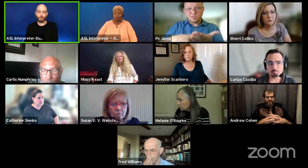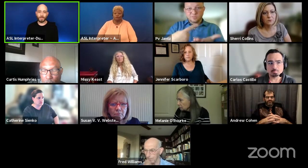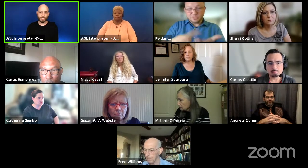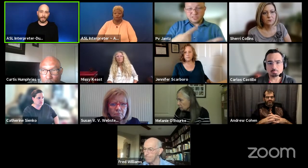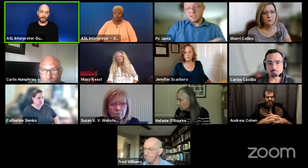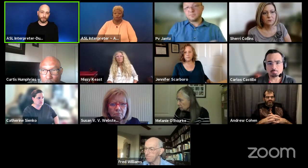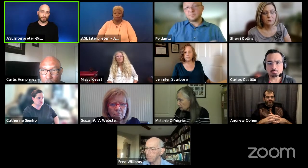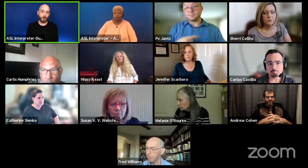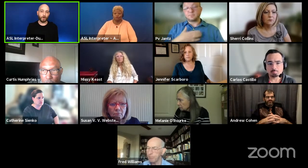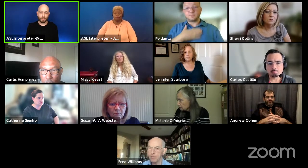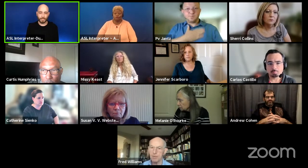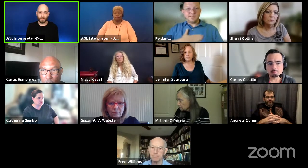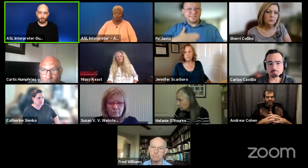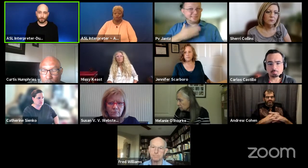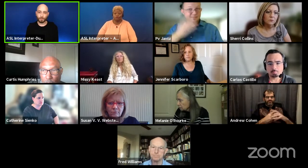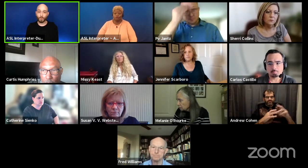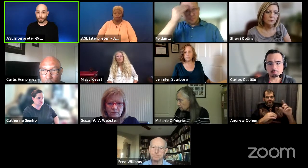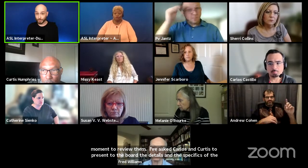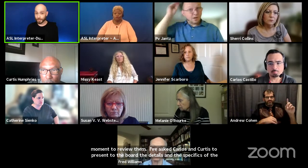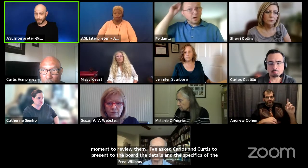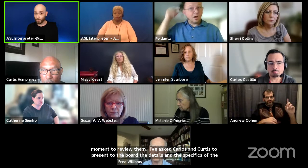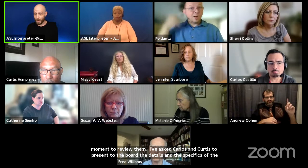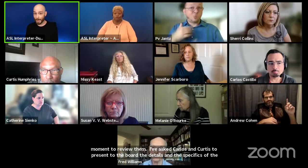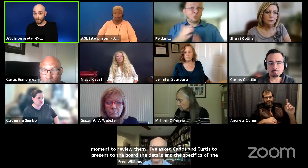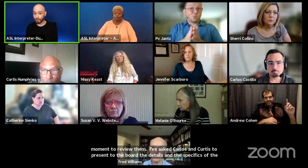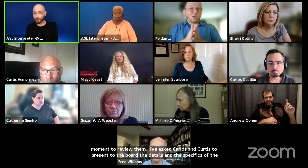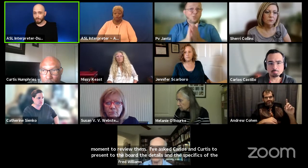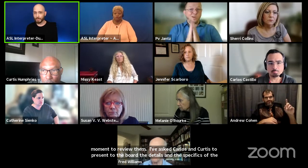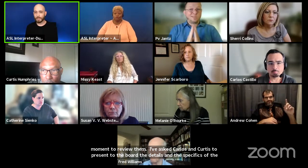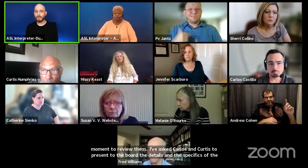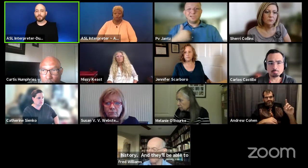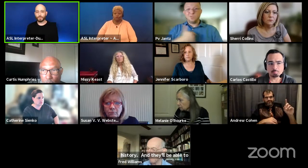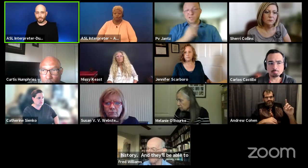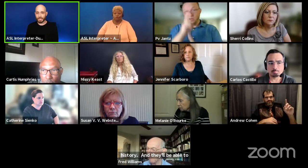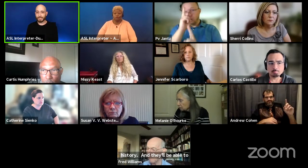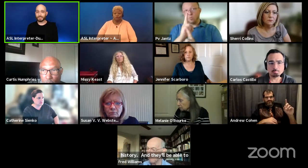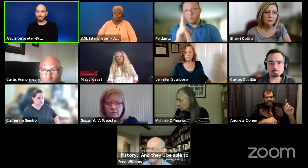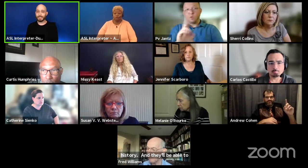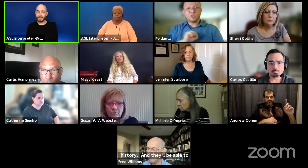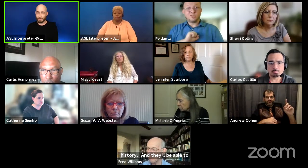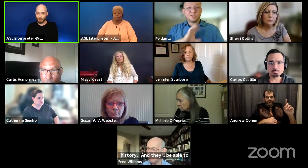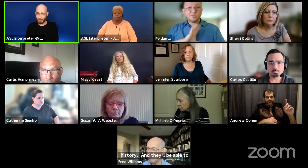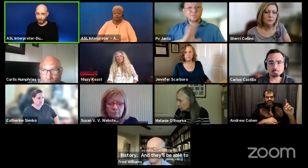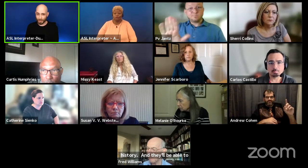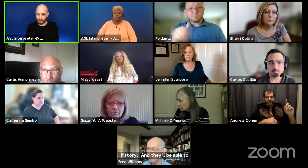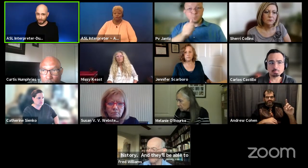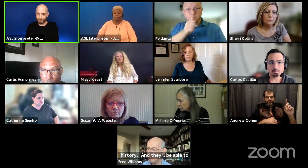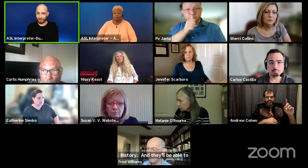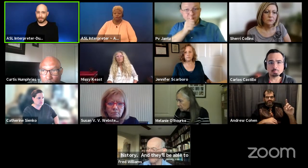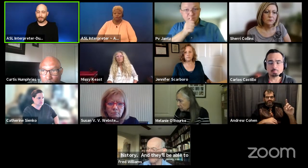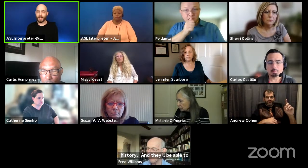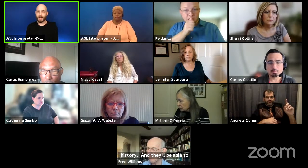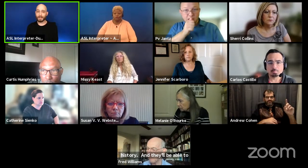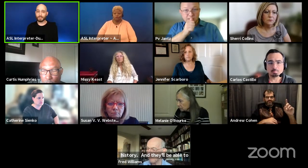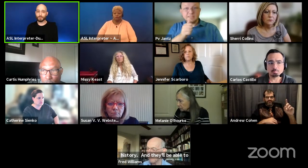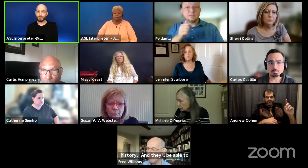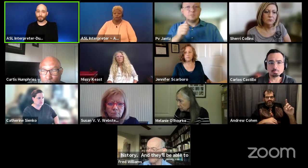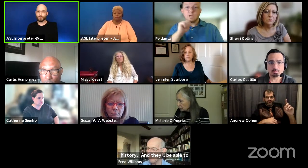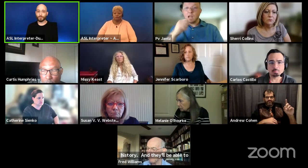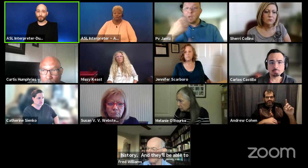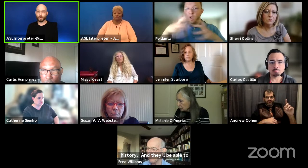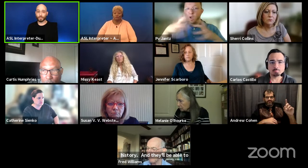and they will be able to answer all potential questions that we have. Please keep in mind